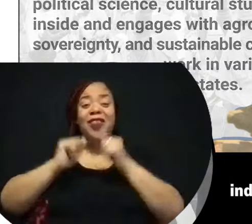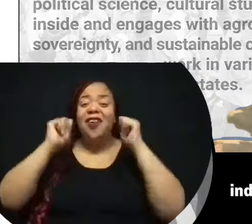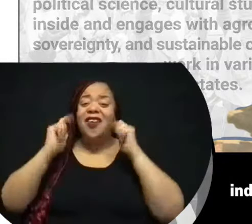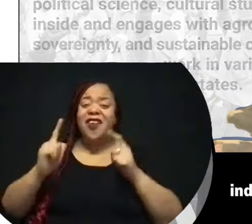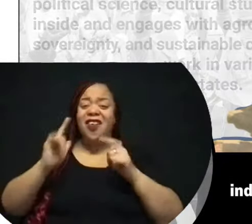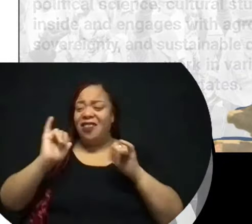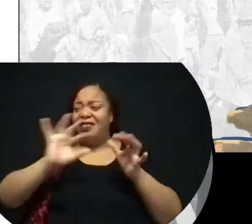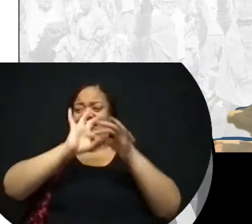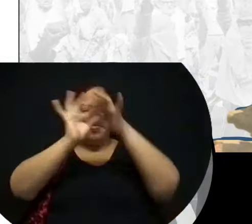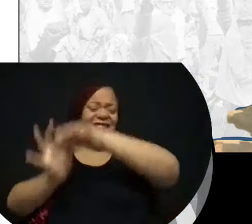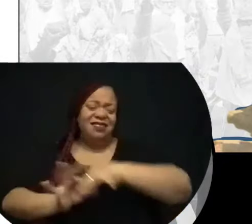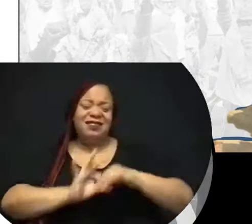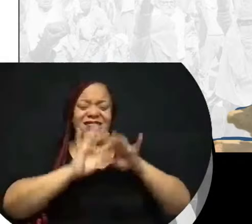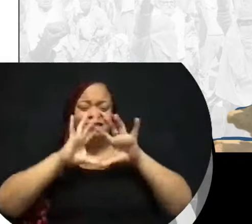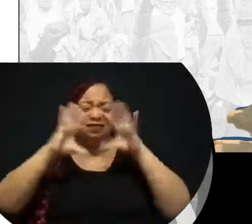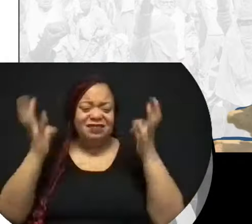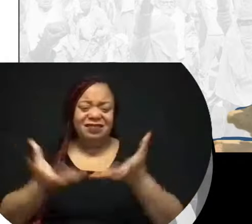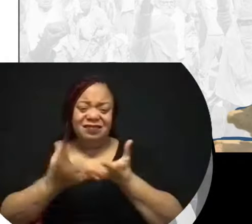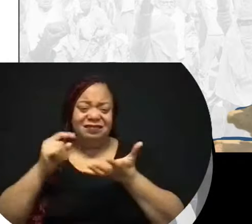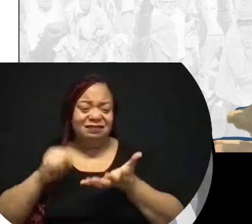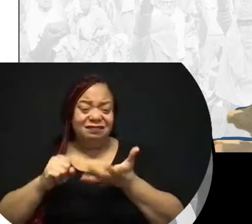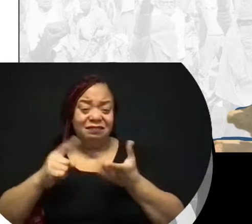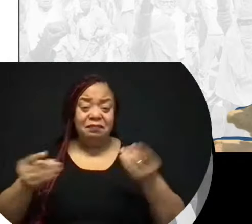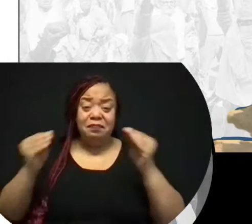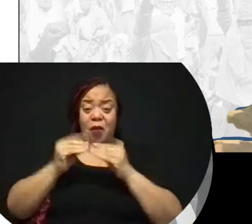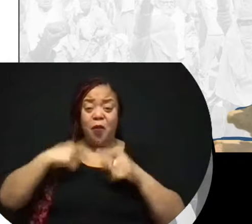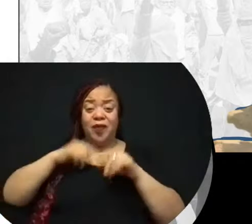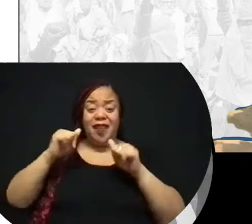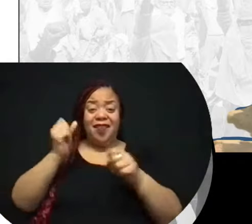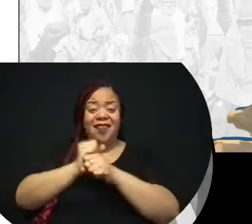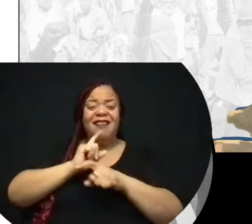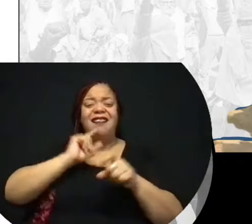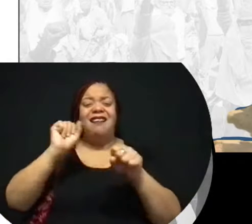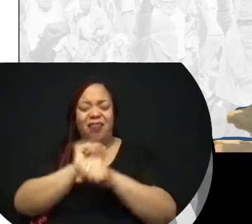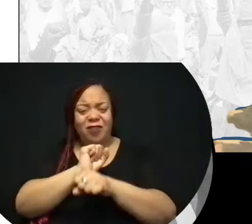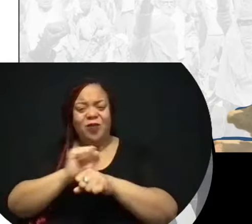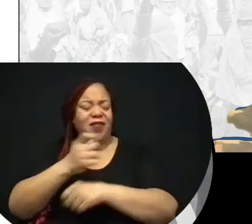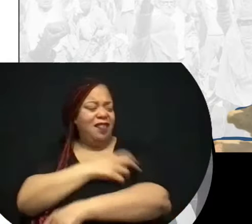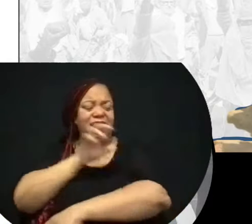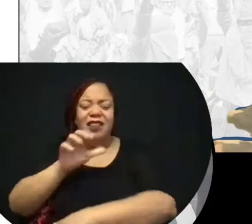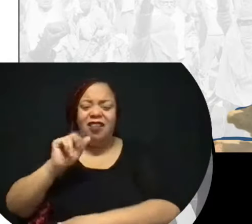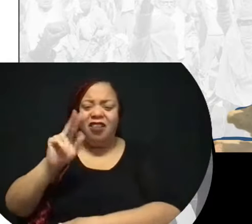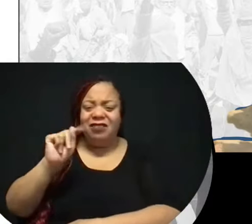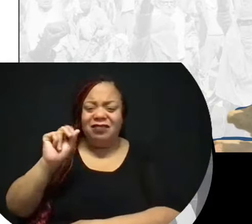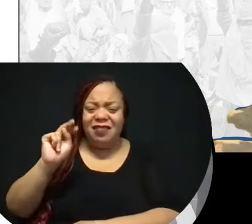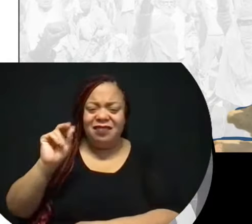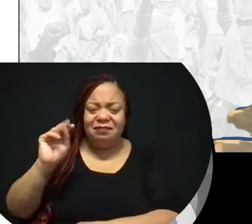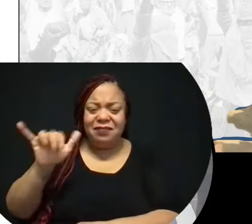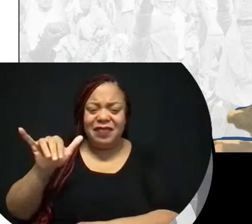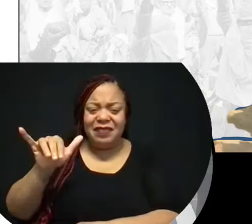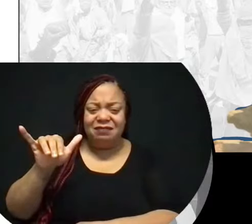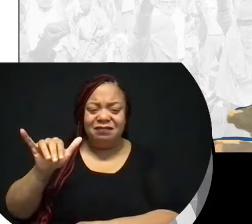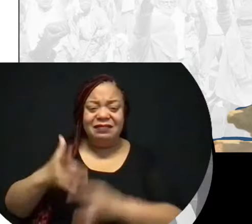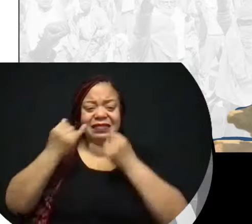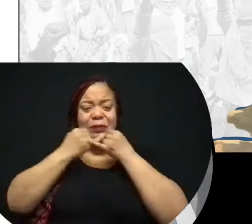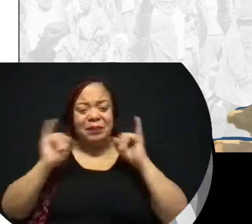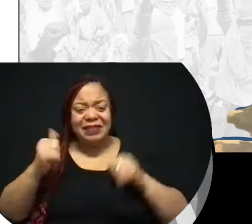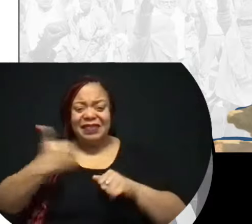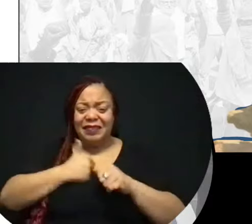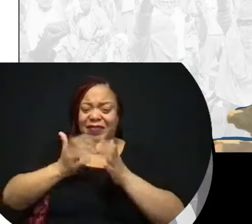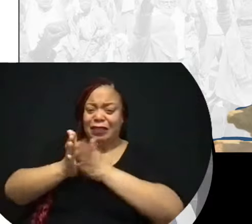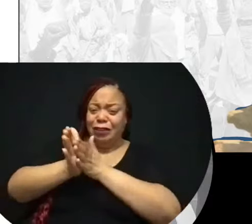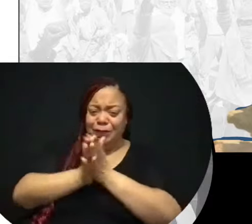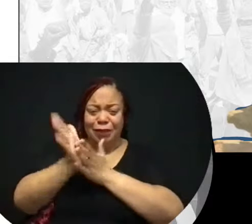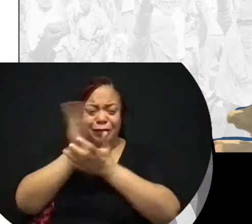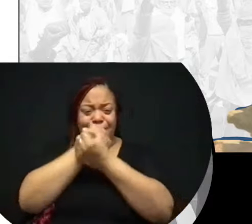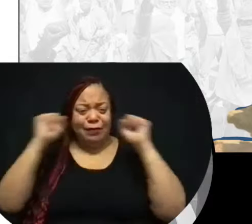self-determination, freedom, and ultimately progress, you know, as a people, free from